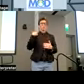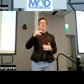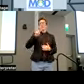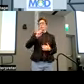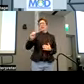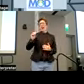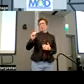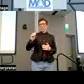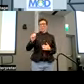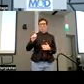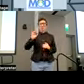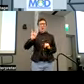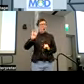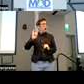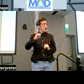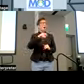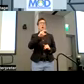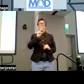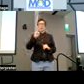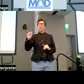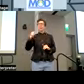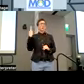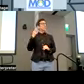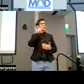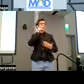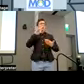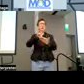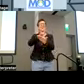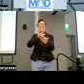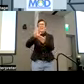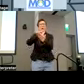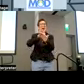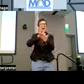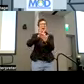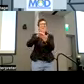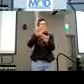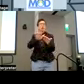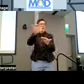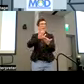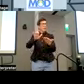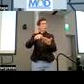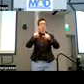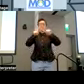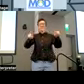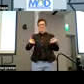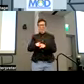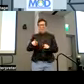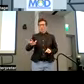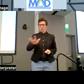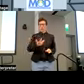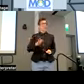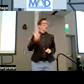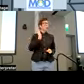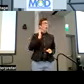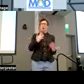that we didn't need keypads. When we checked out, we just needed flat screens. Again, privacy issue. Blind people had to share their pin